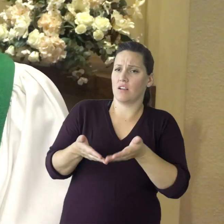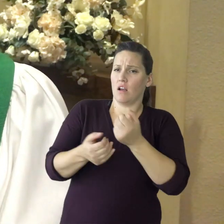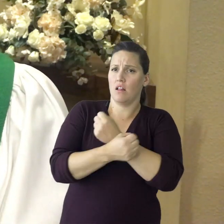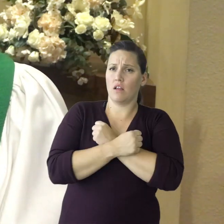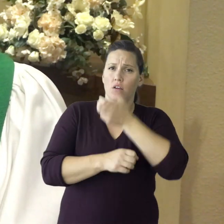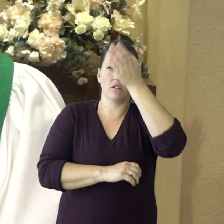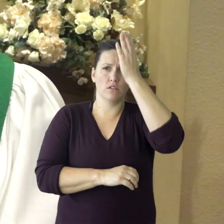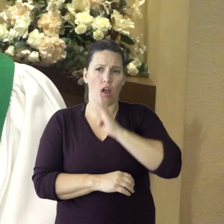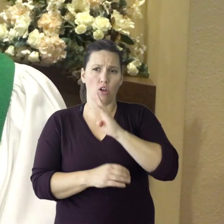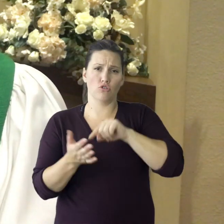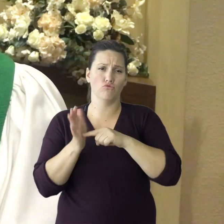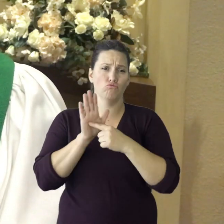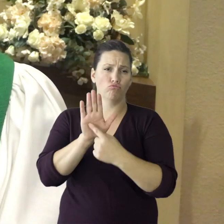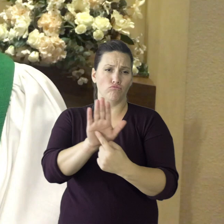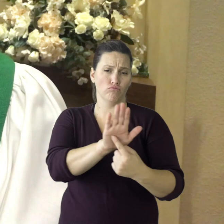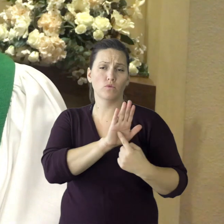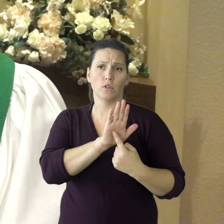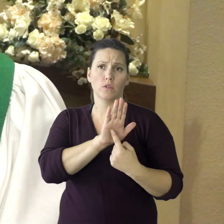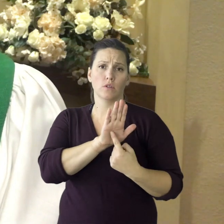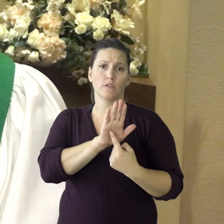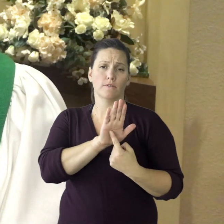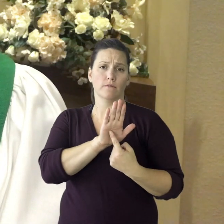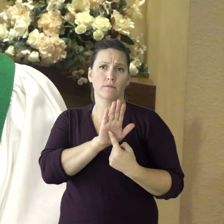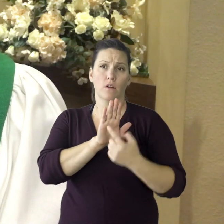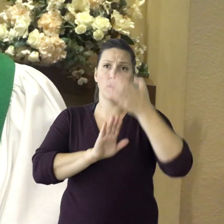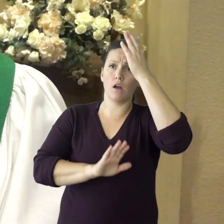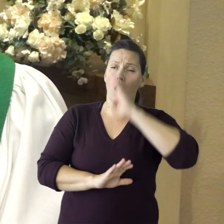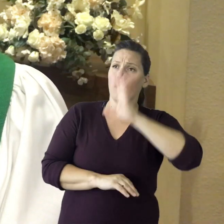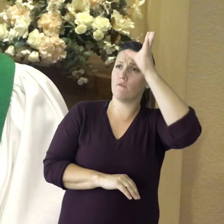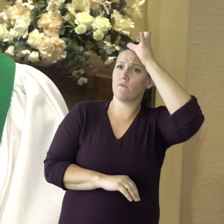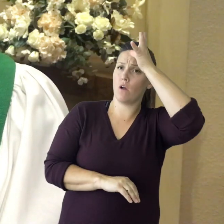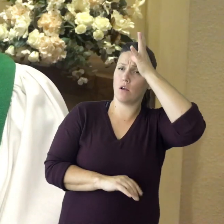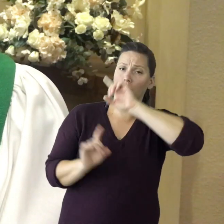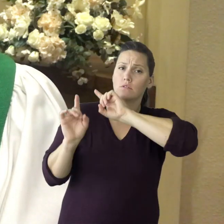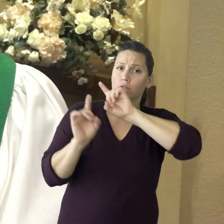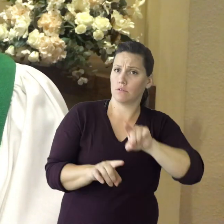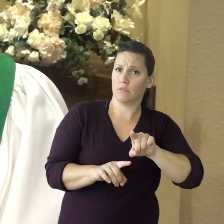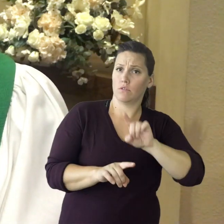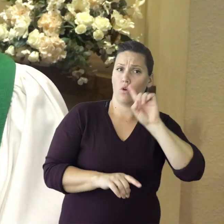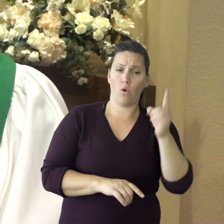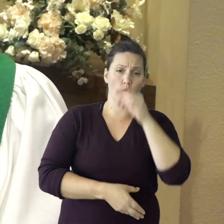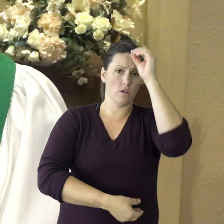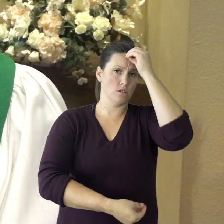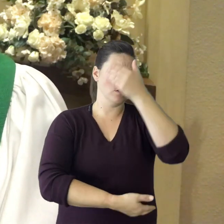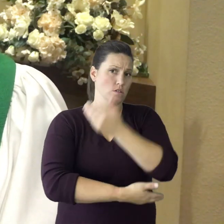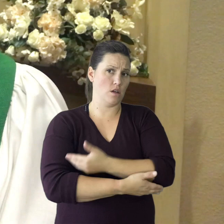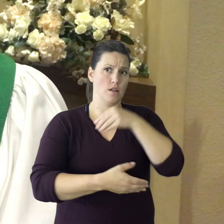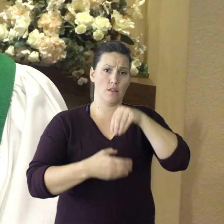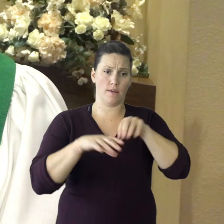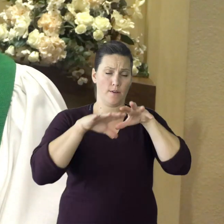By this, the love of God was revealed among us, that God the Father sent